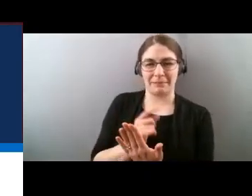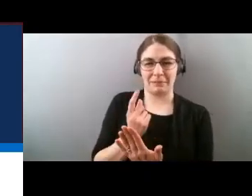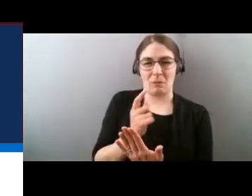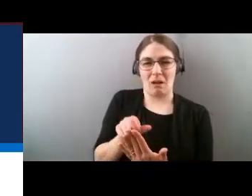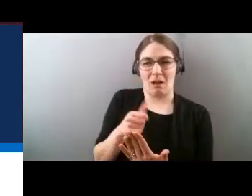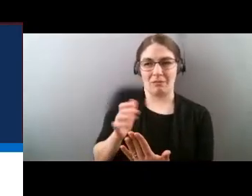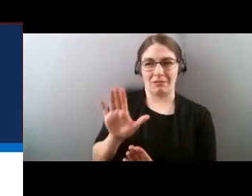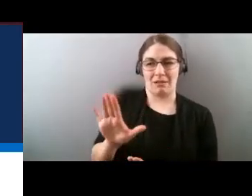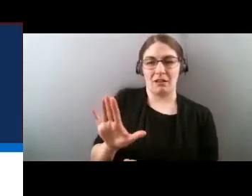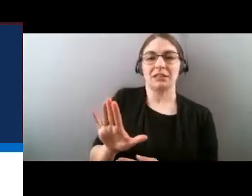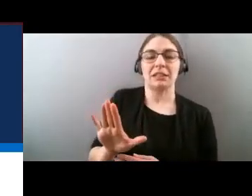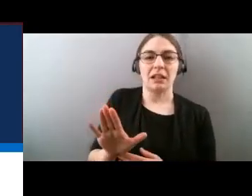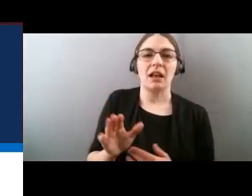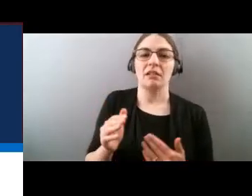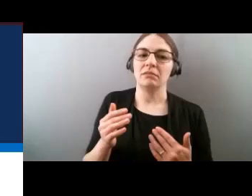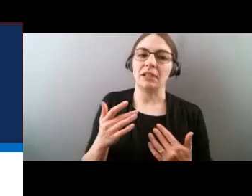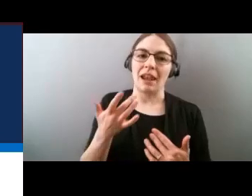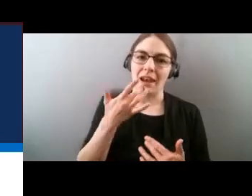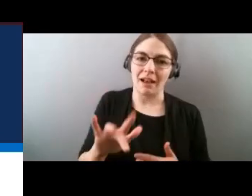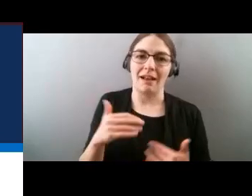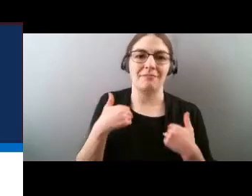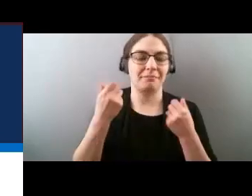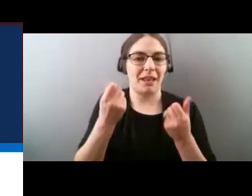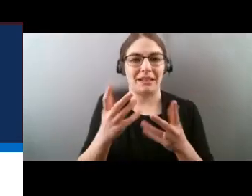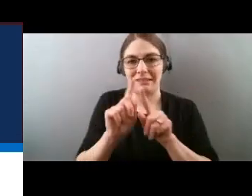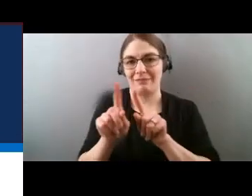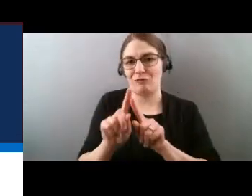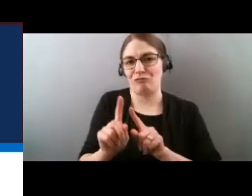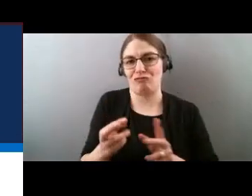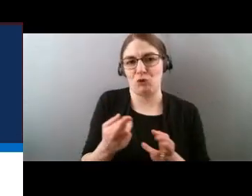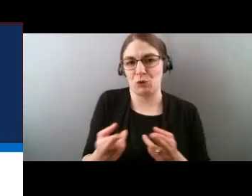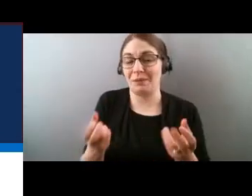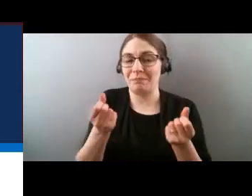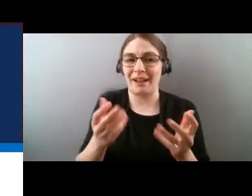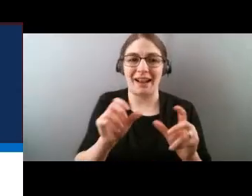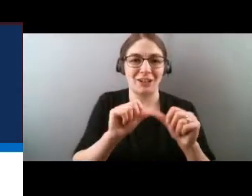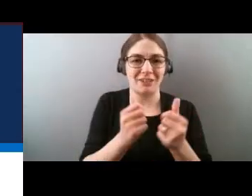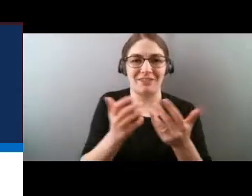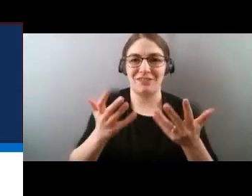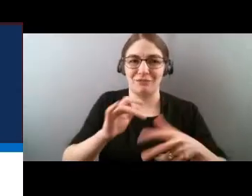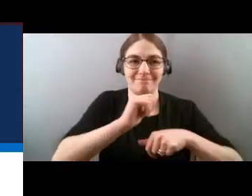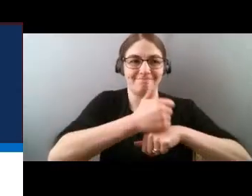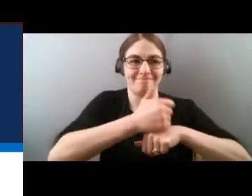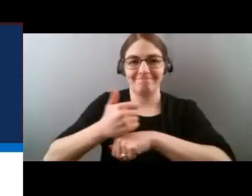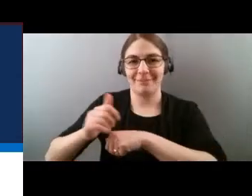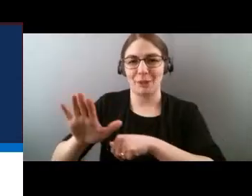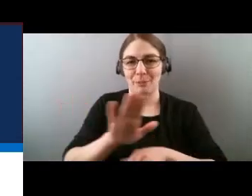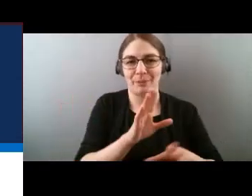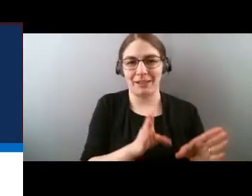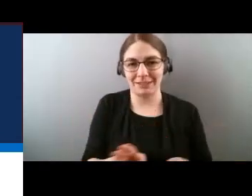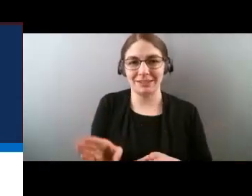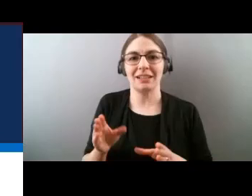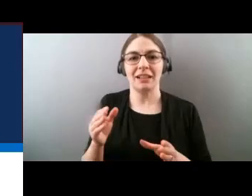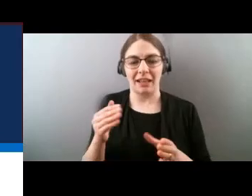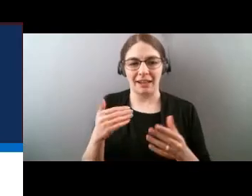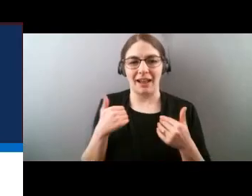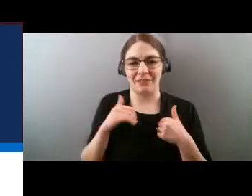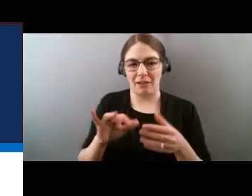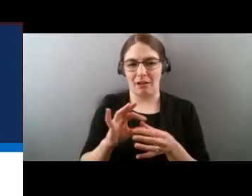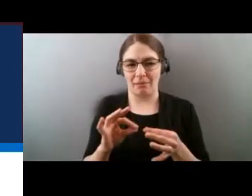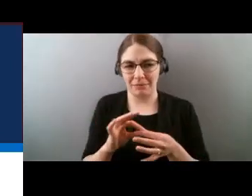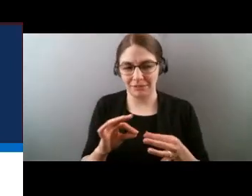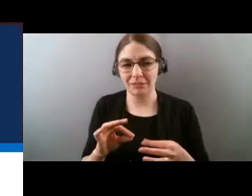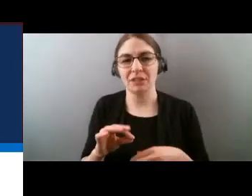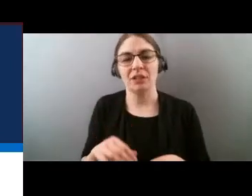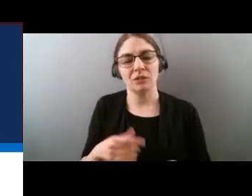so many resources out there, so many agencies that have implemented plans that they have the comment section. So I would also encourage